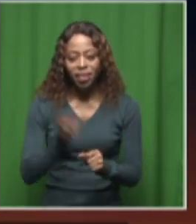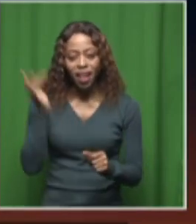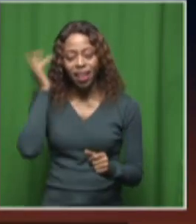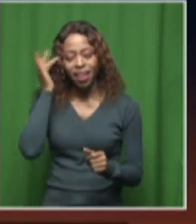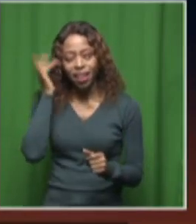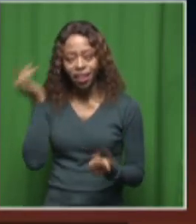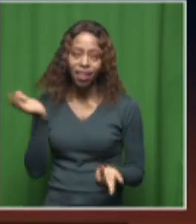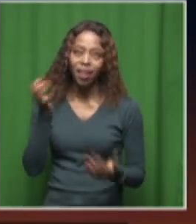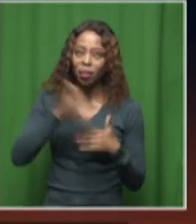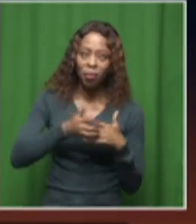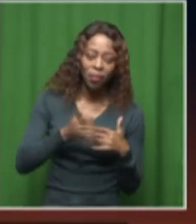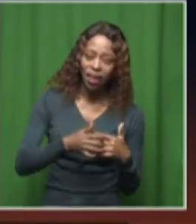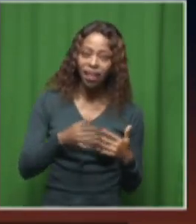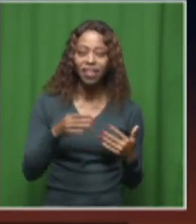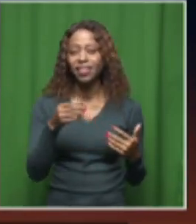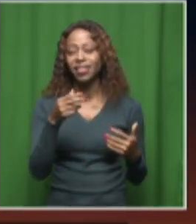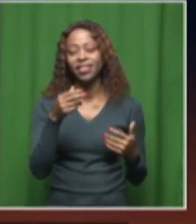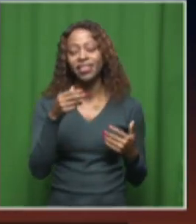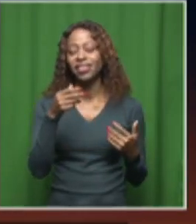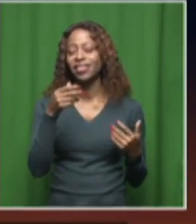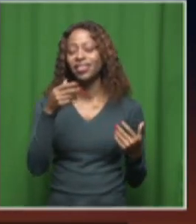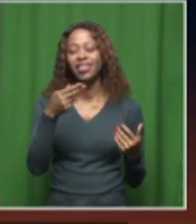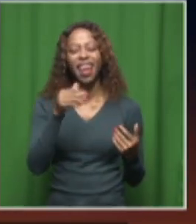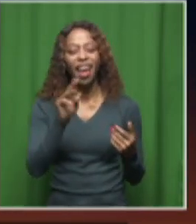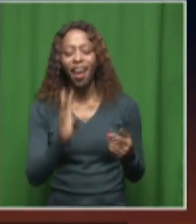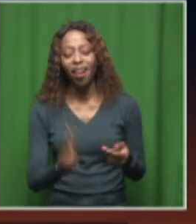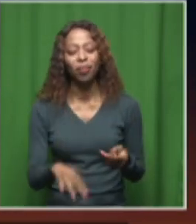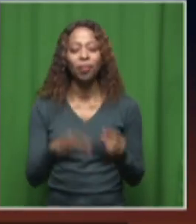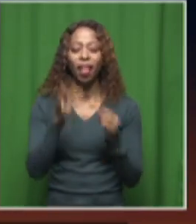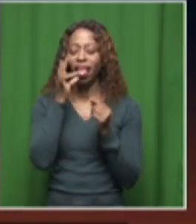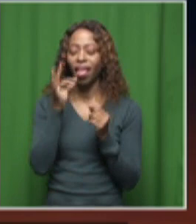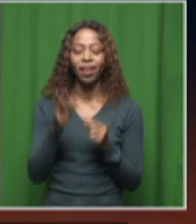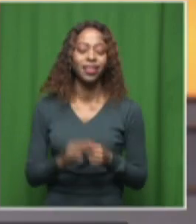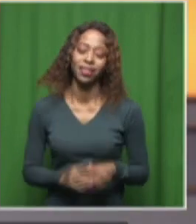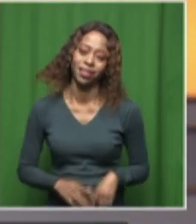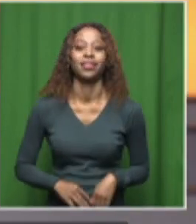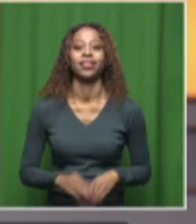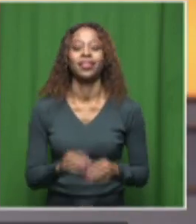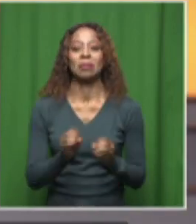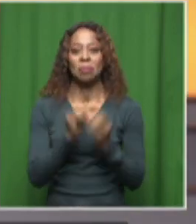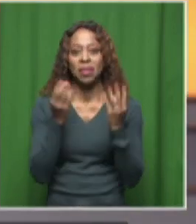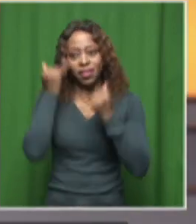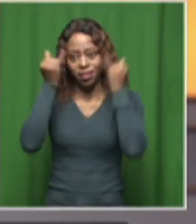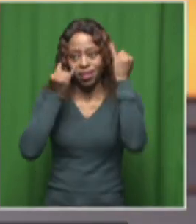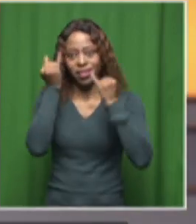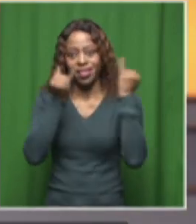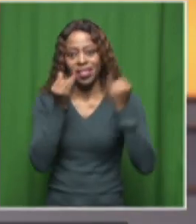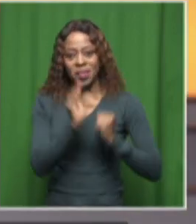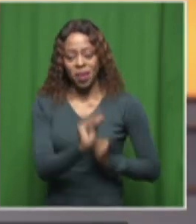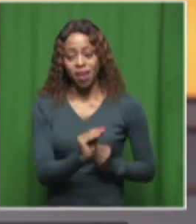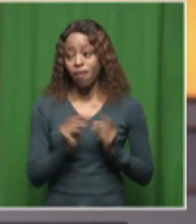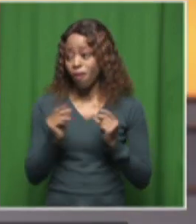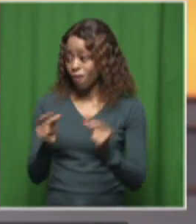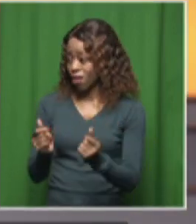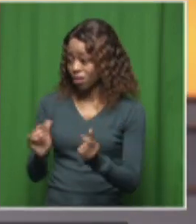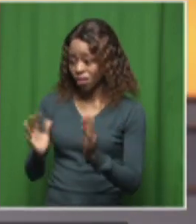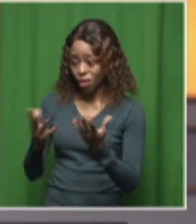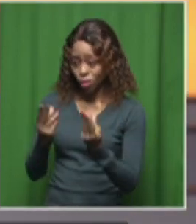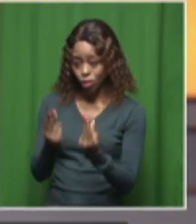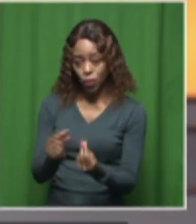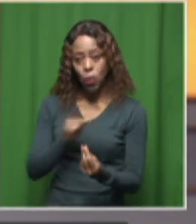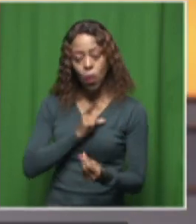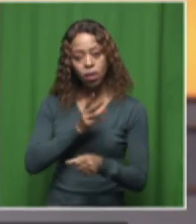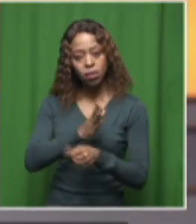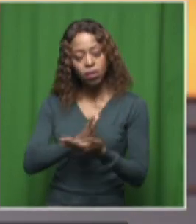with cheese, ham, and polo. There's a lot to play around with. Yeah. And then in terms of the quick options, because I did mention that some